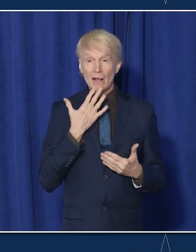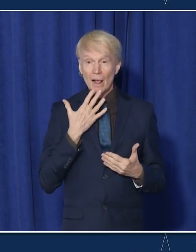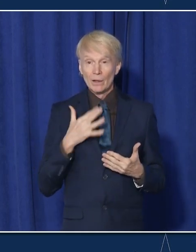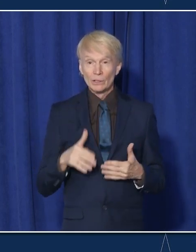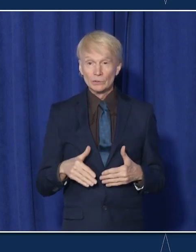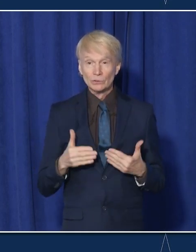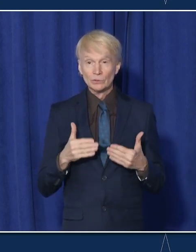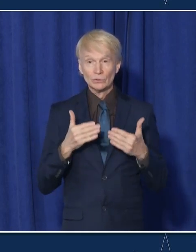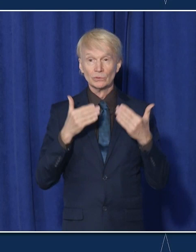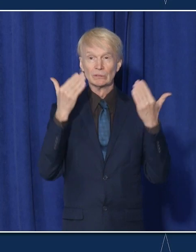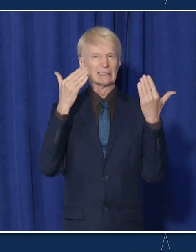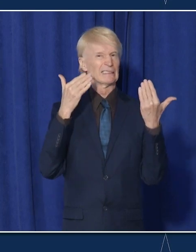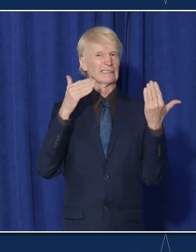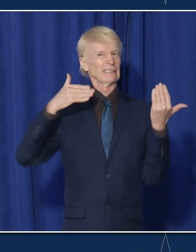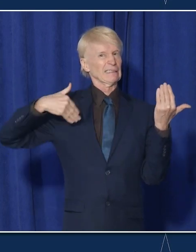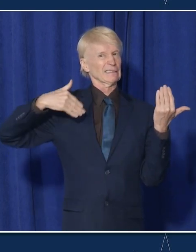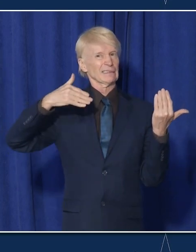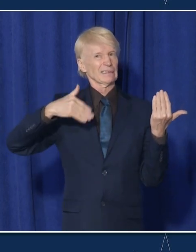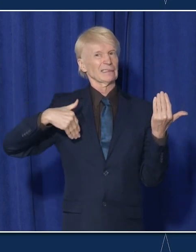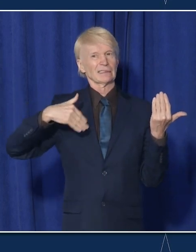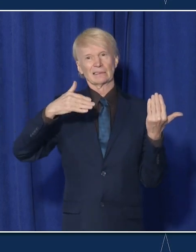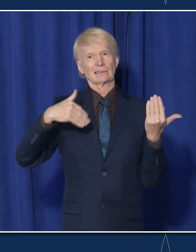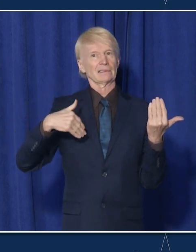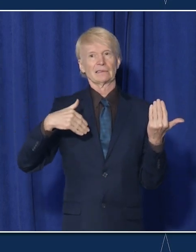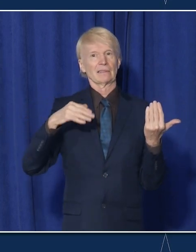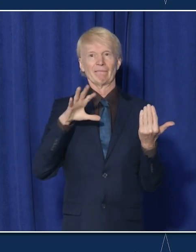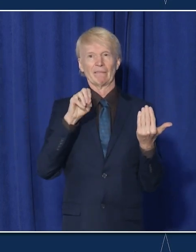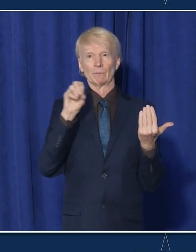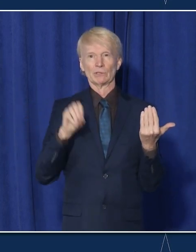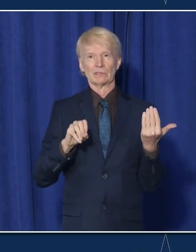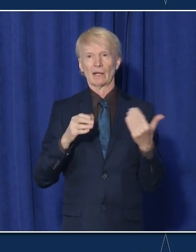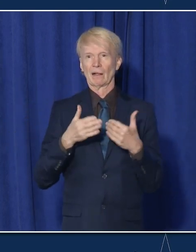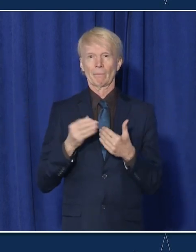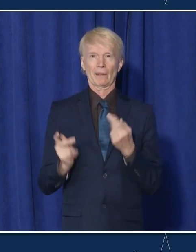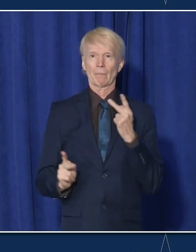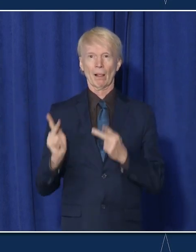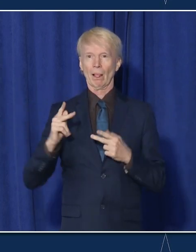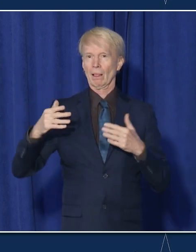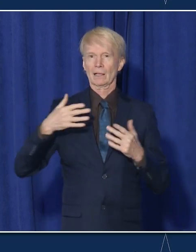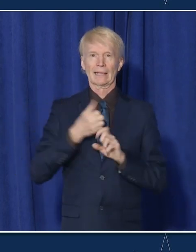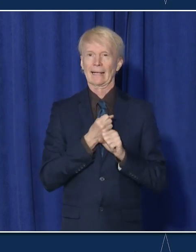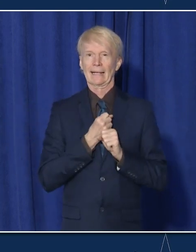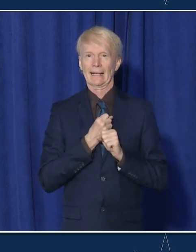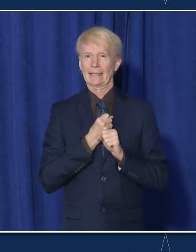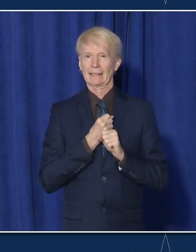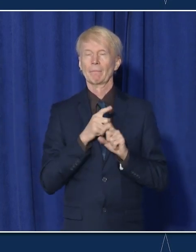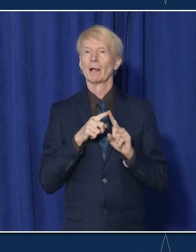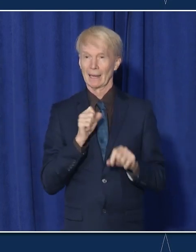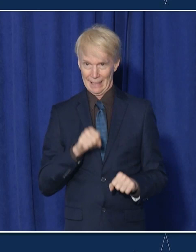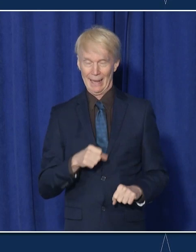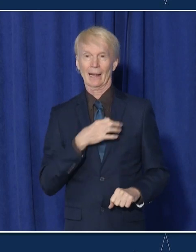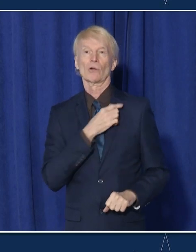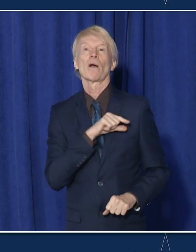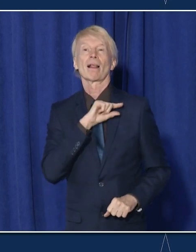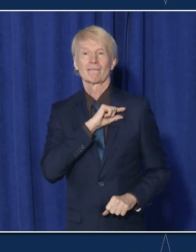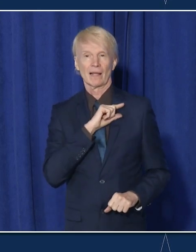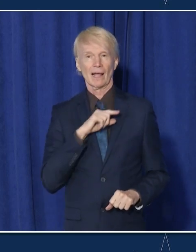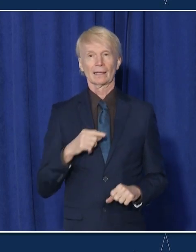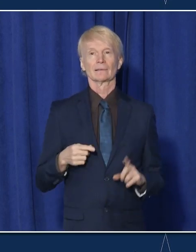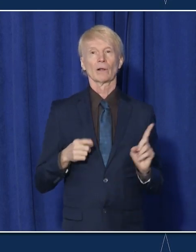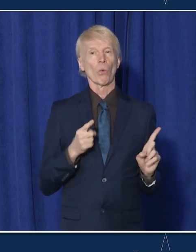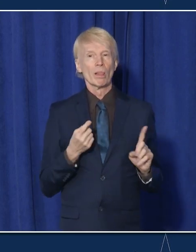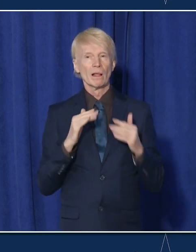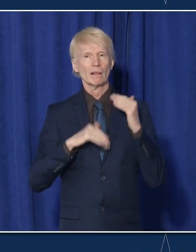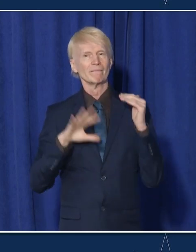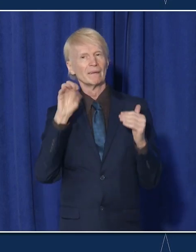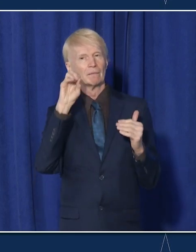areas that still less than half of the people, less than 50%, who are eligible for a vaccine have had one. And